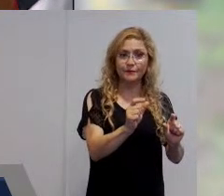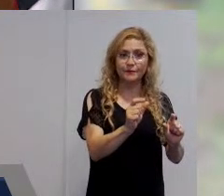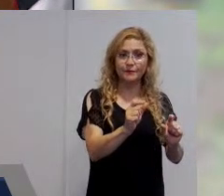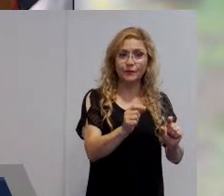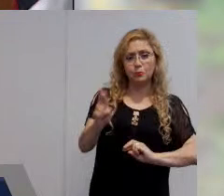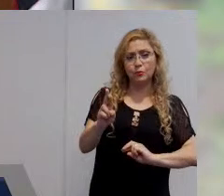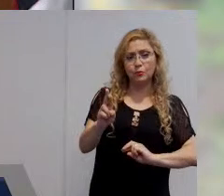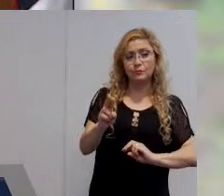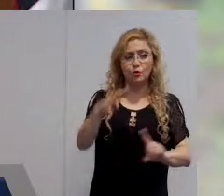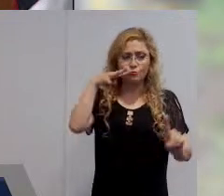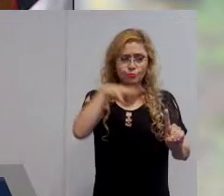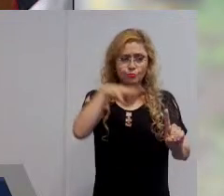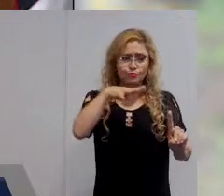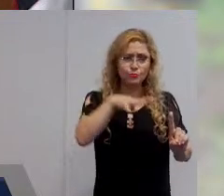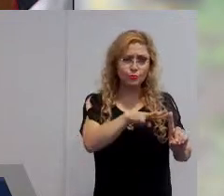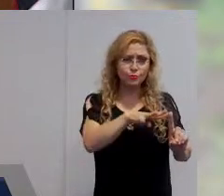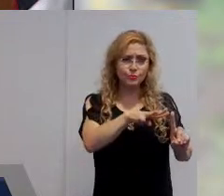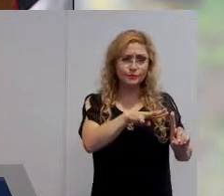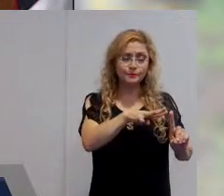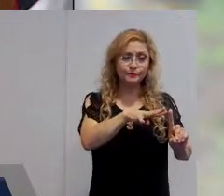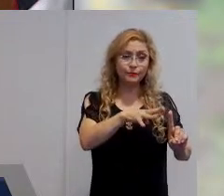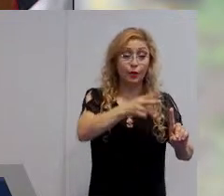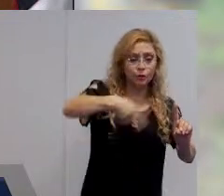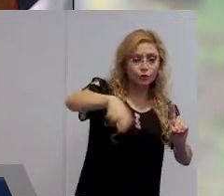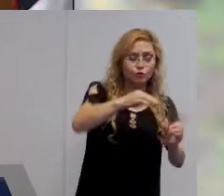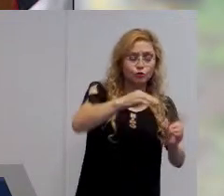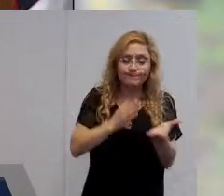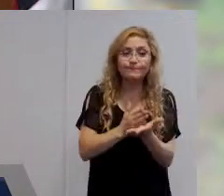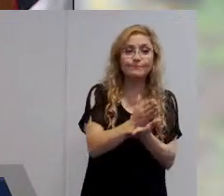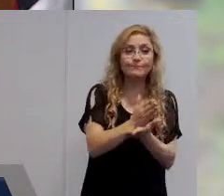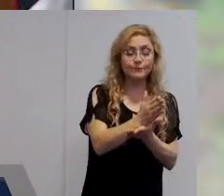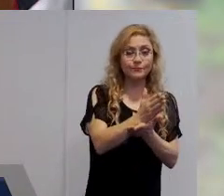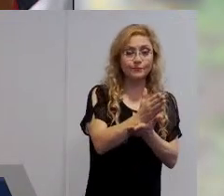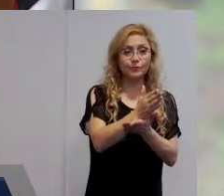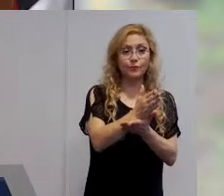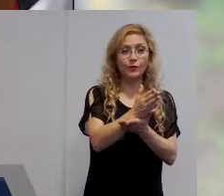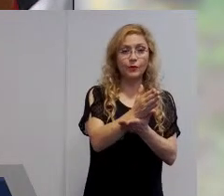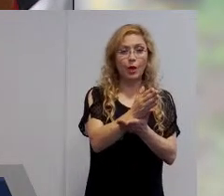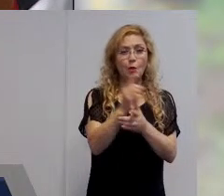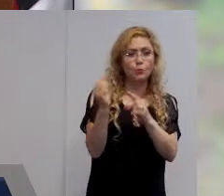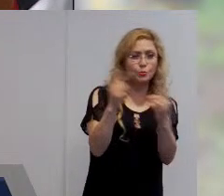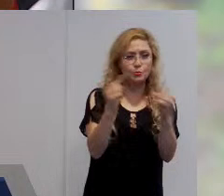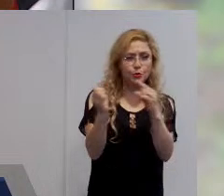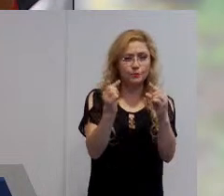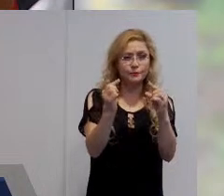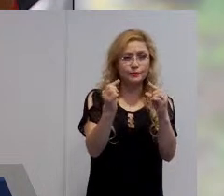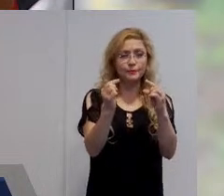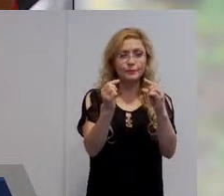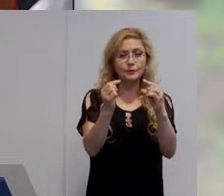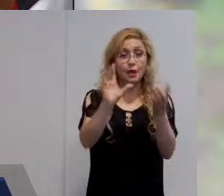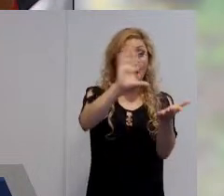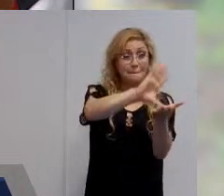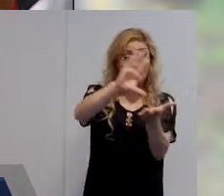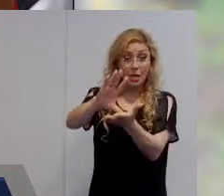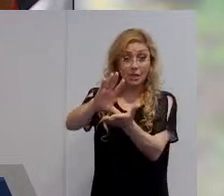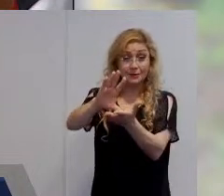with regard to the incidents that we are going through on account of the conflict